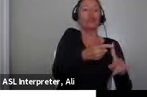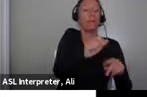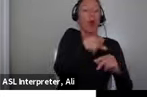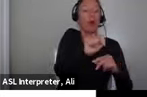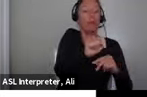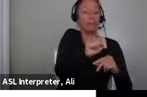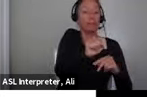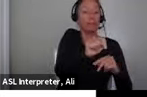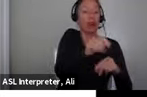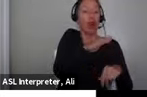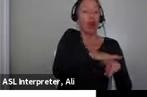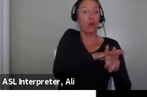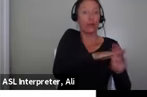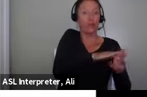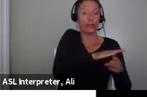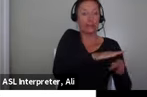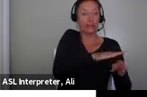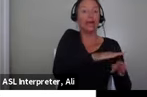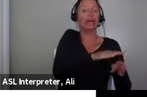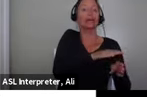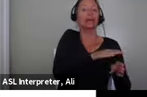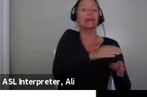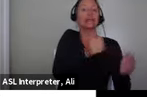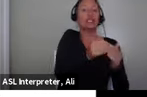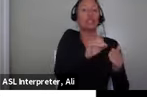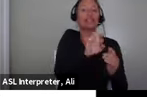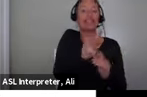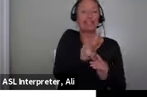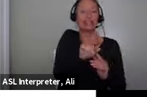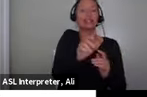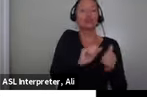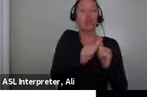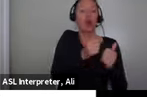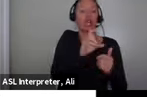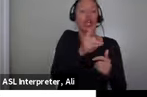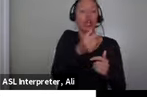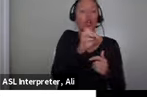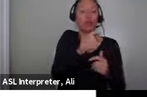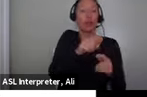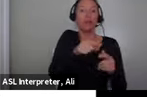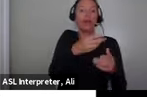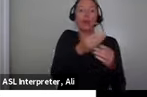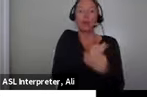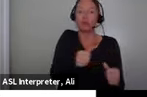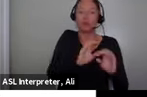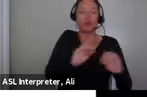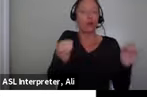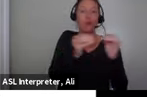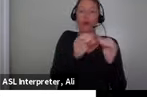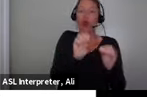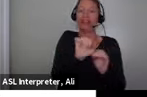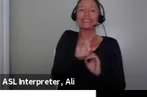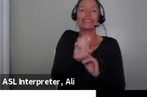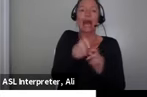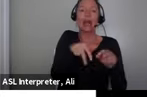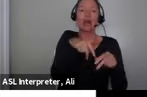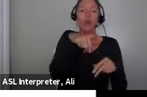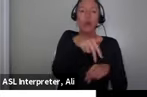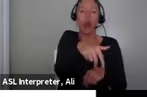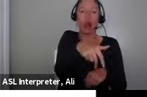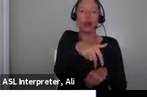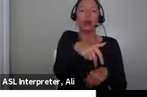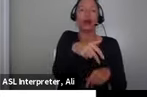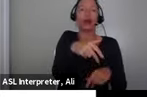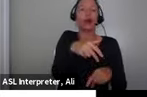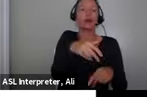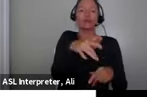the west side of Dick's Sporting Goods. And from there on, there is no sidewalk up to range.